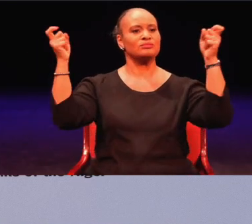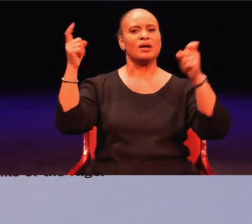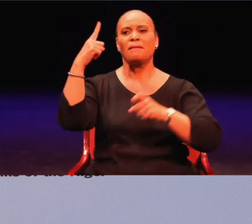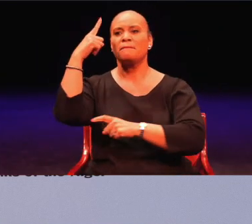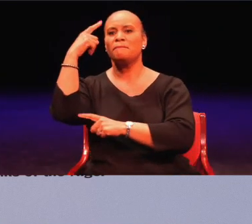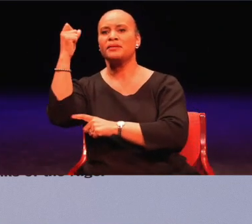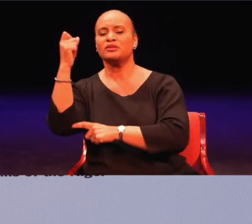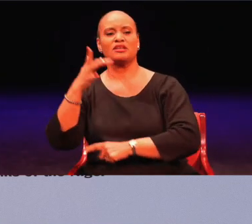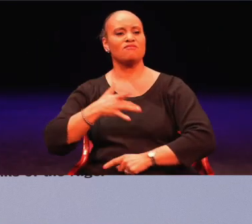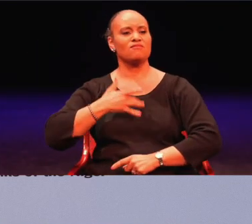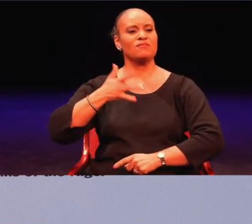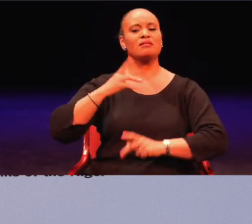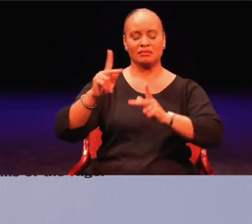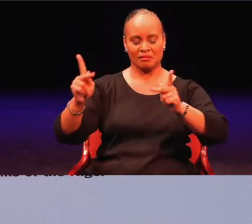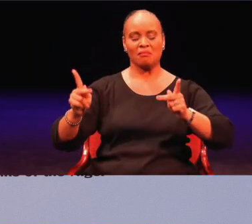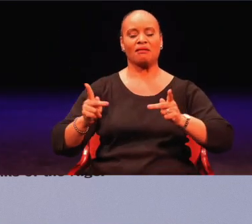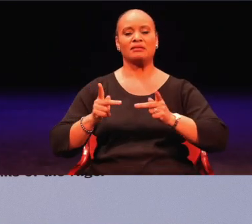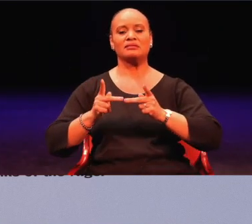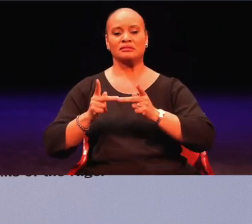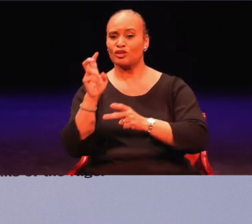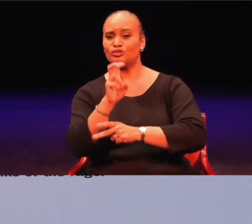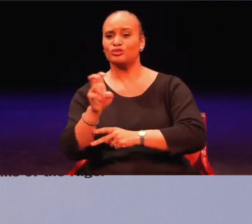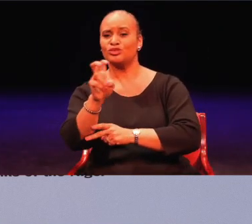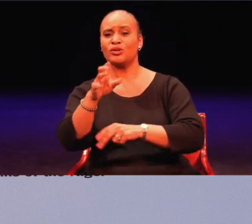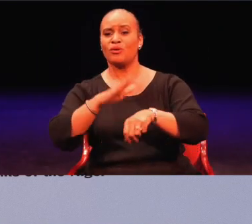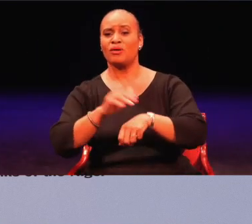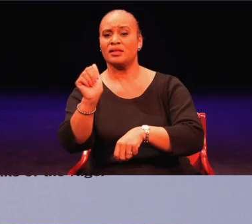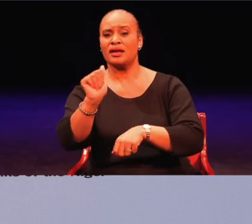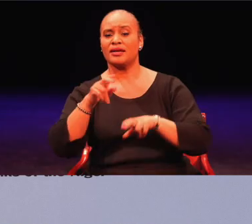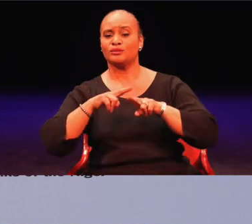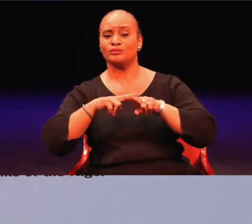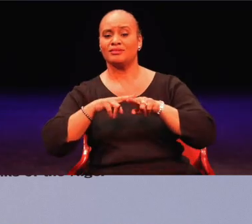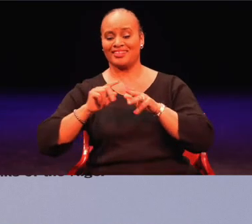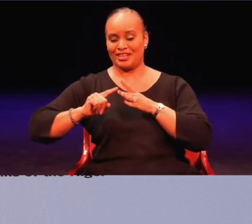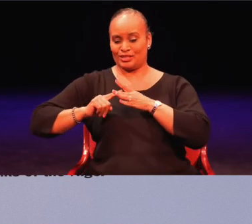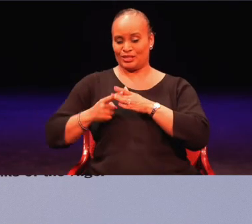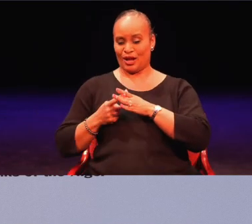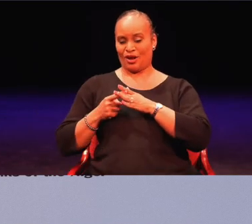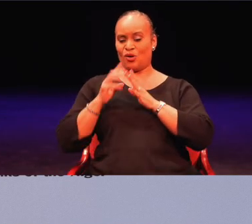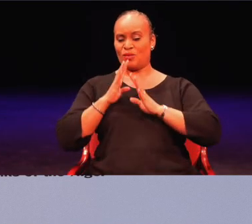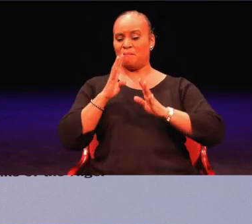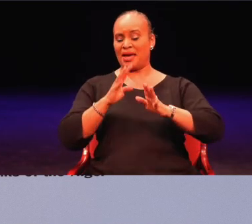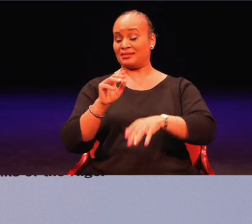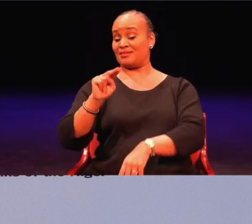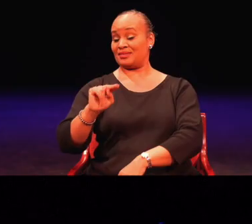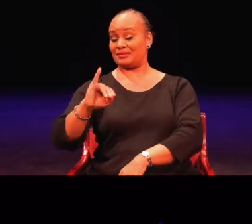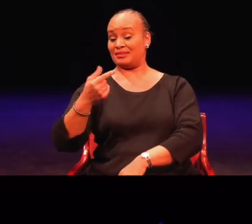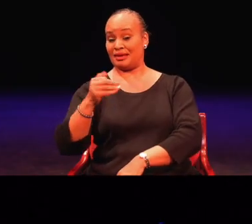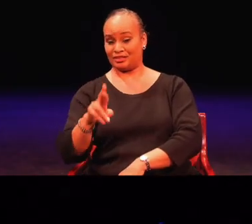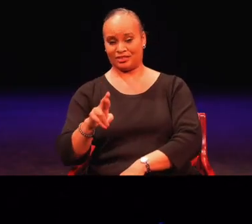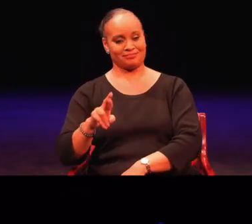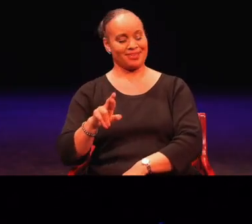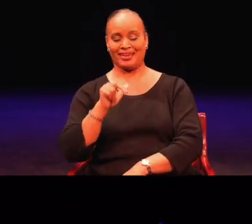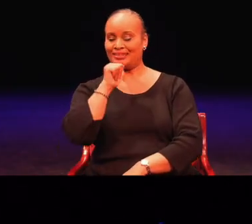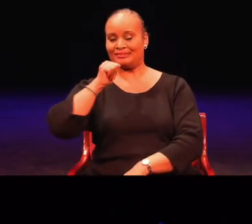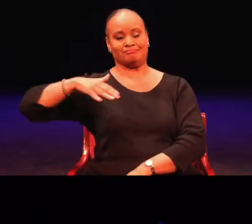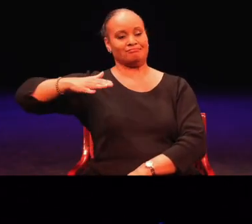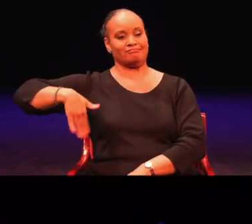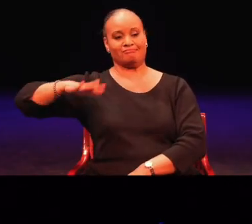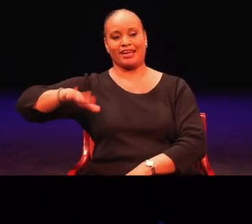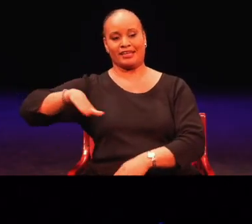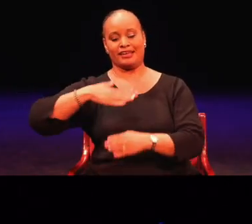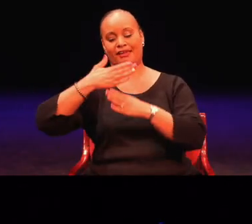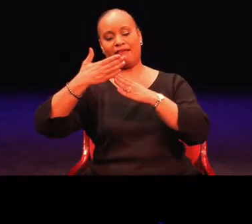of feelings of place. A journey on the A train that started on the banks of the Niger and has not ended.